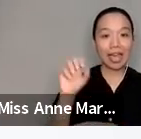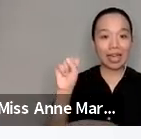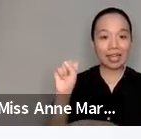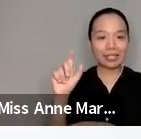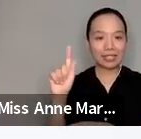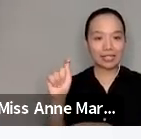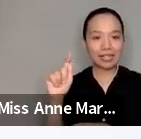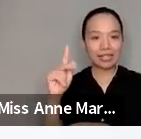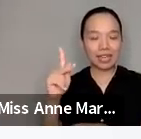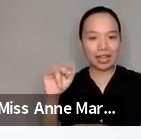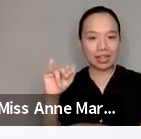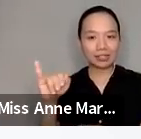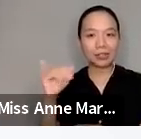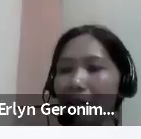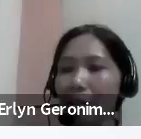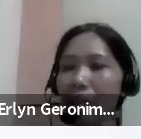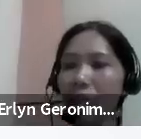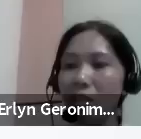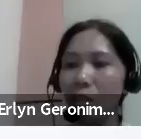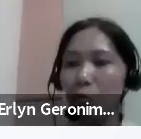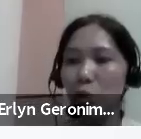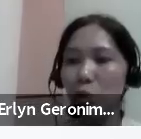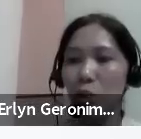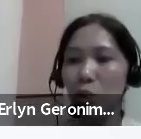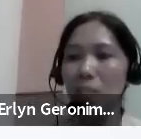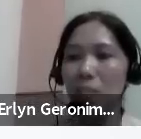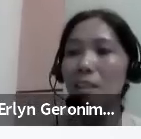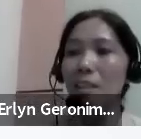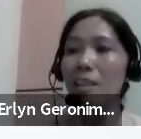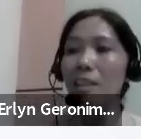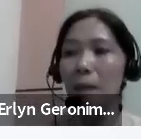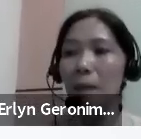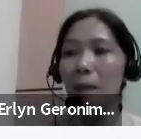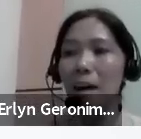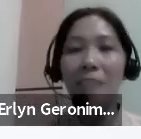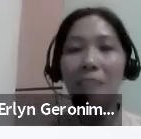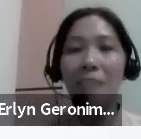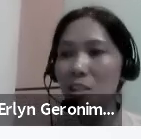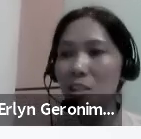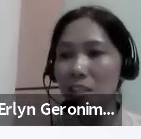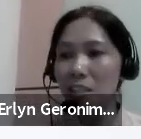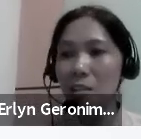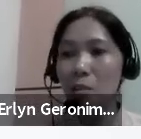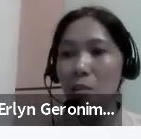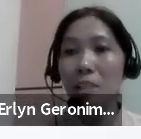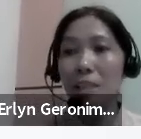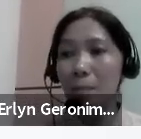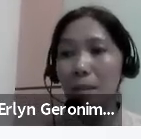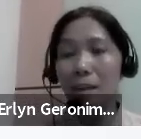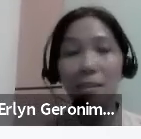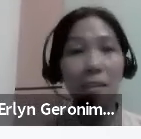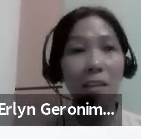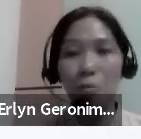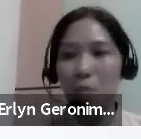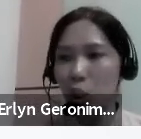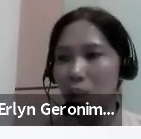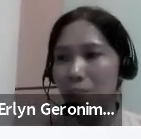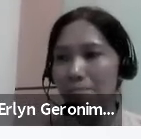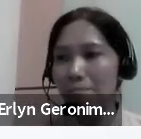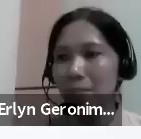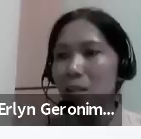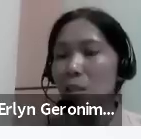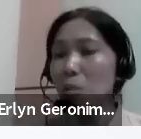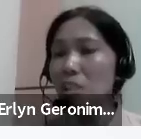STKIP Pamane Talino is our partner academic institution in Ngabang, Landak Regency, West Kalimantan,